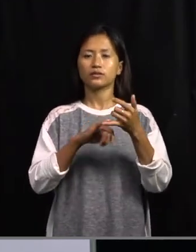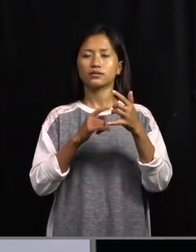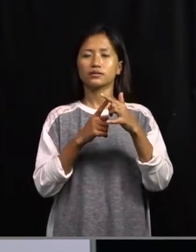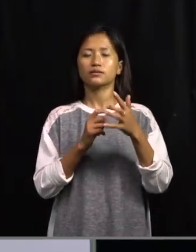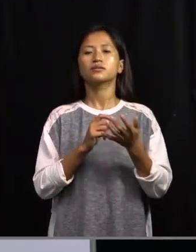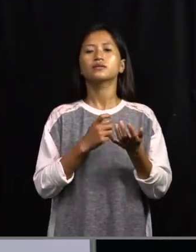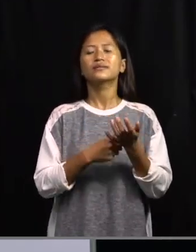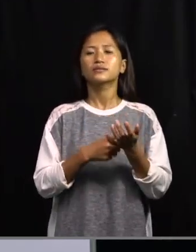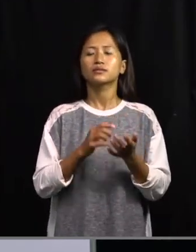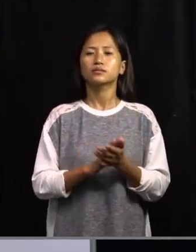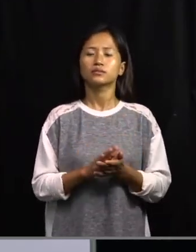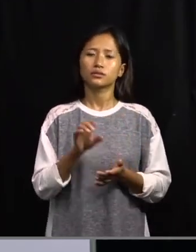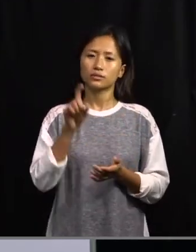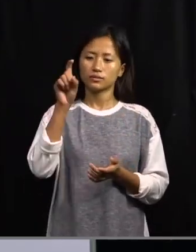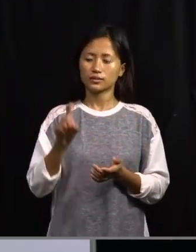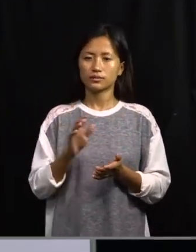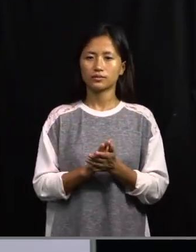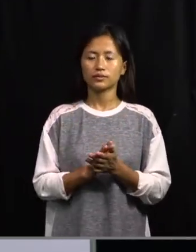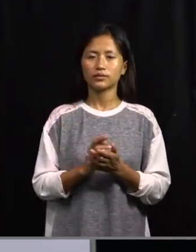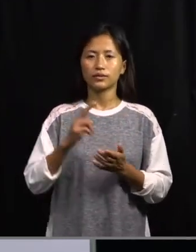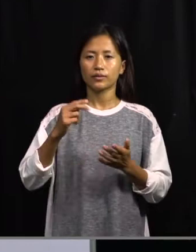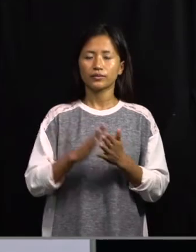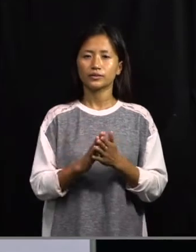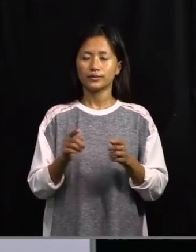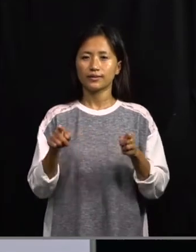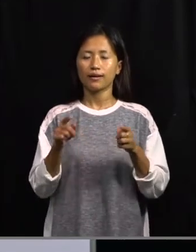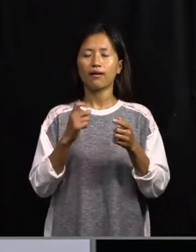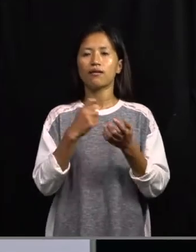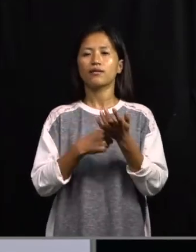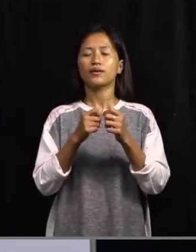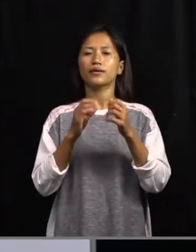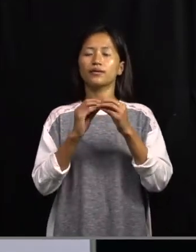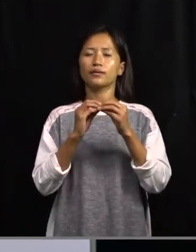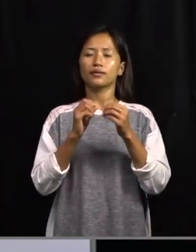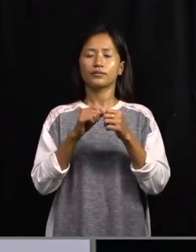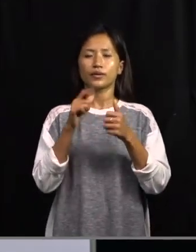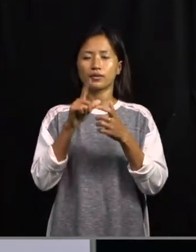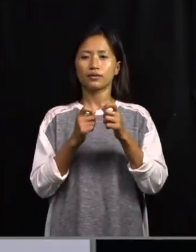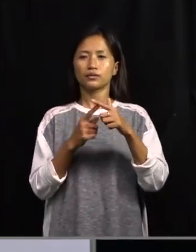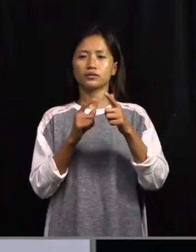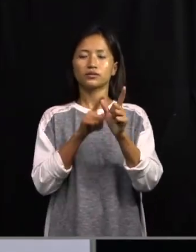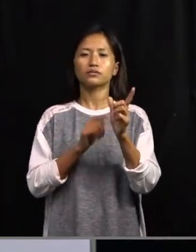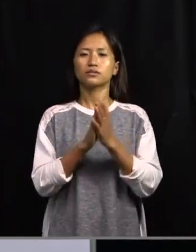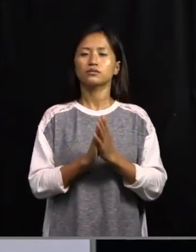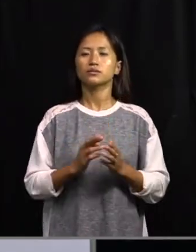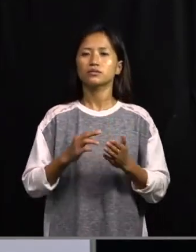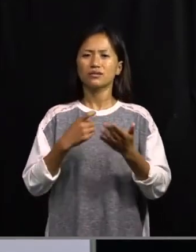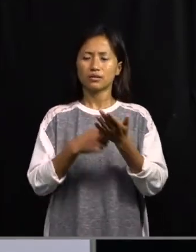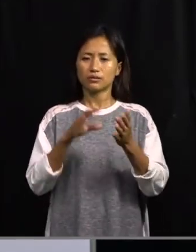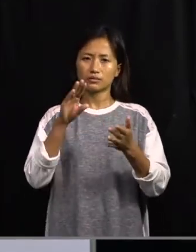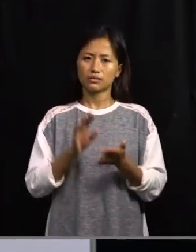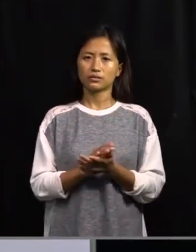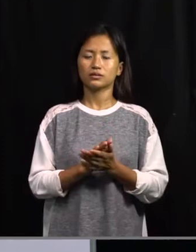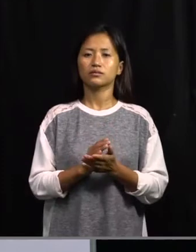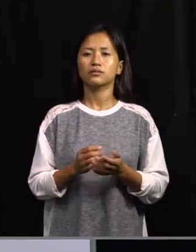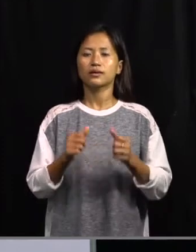neither create liabilities nor does not lead to reduction in assets will